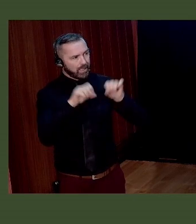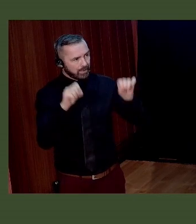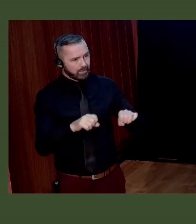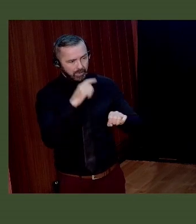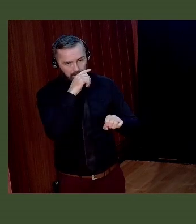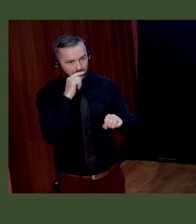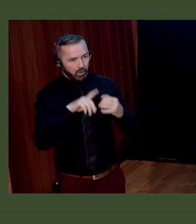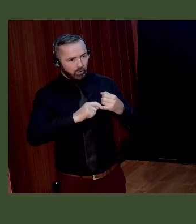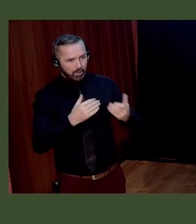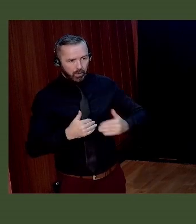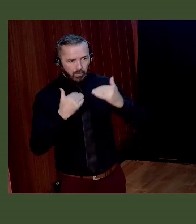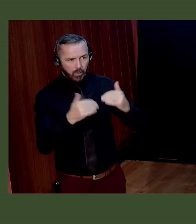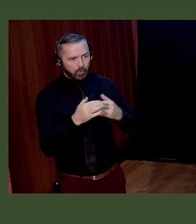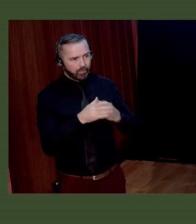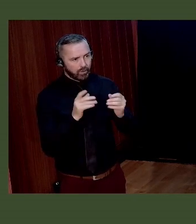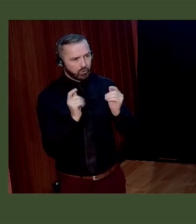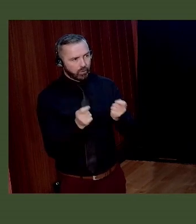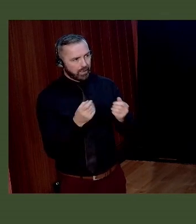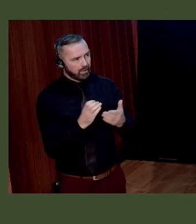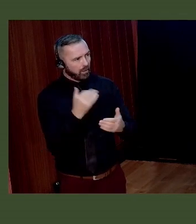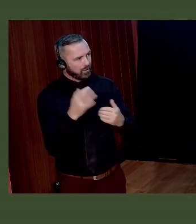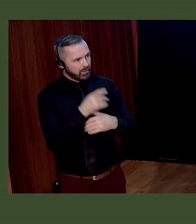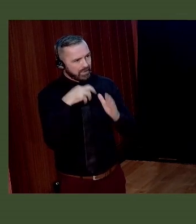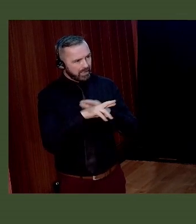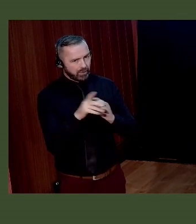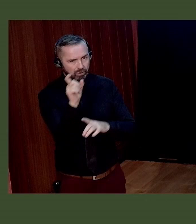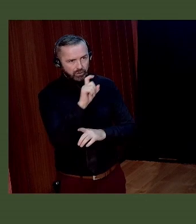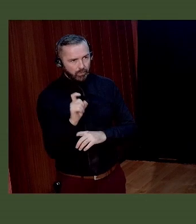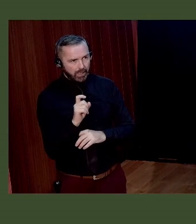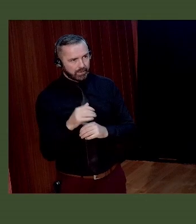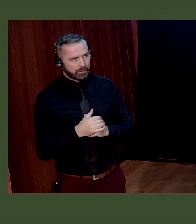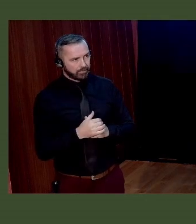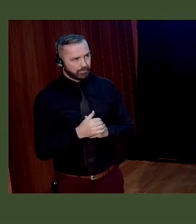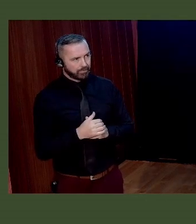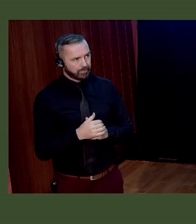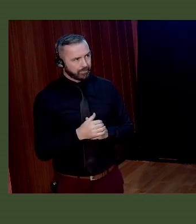the language in the training colleges for teacher subjects.